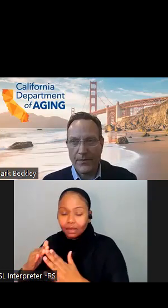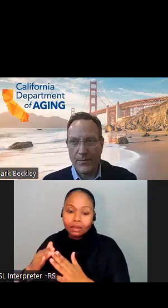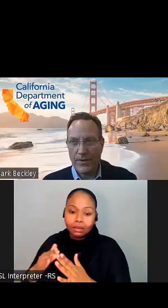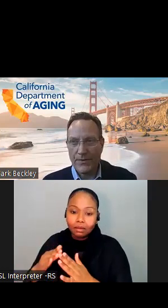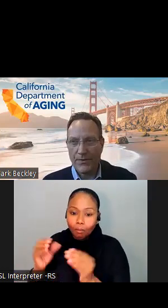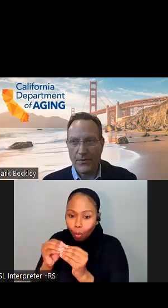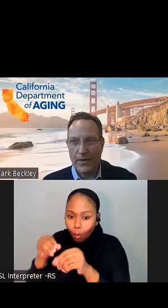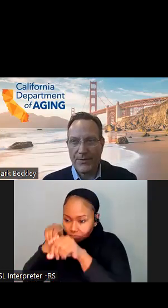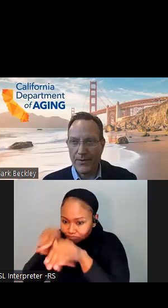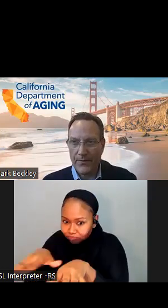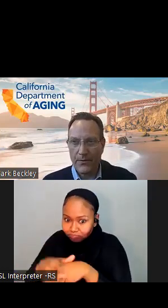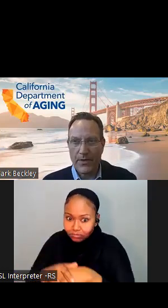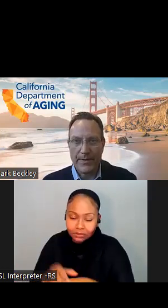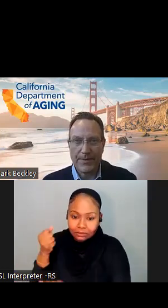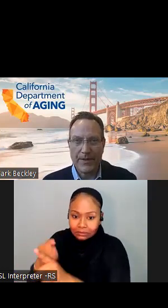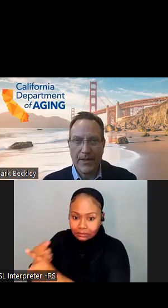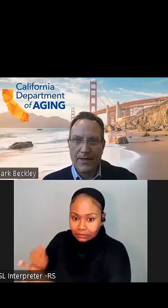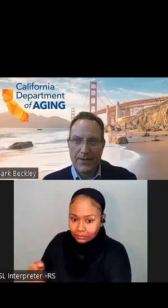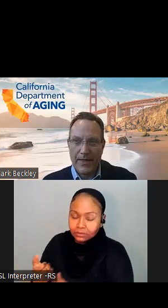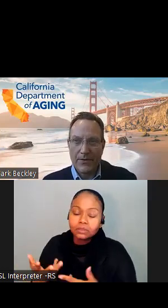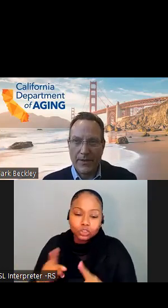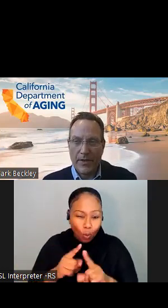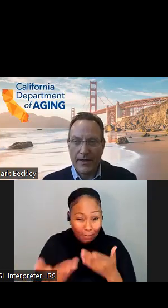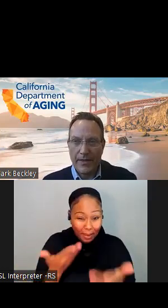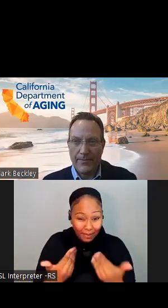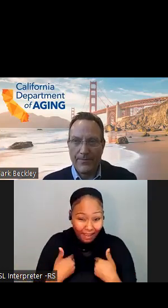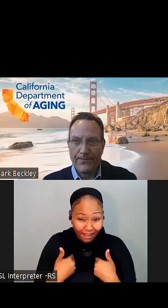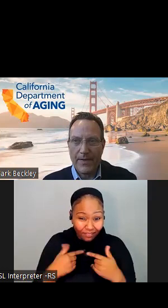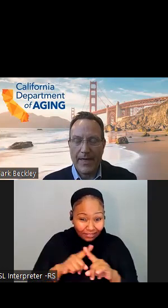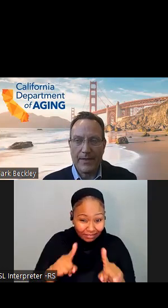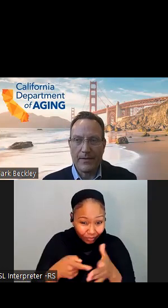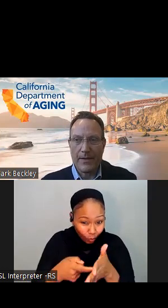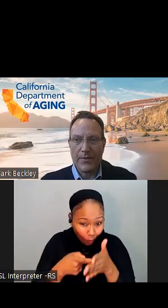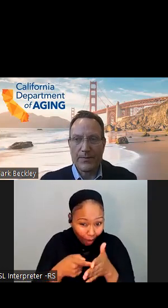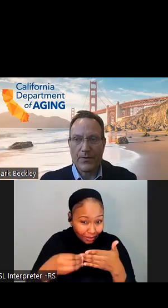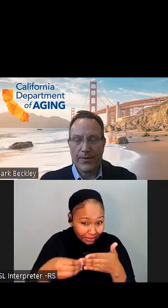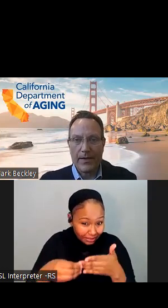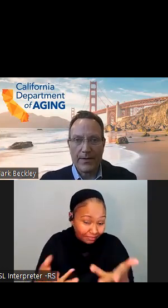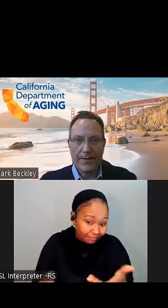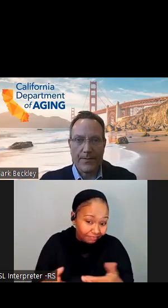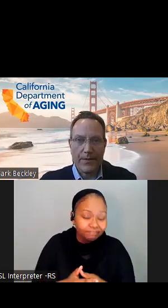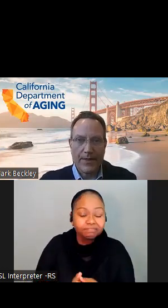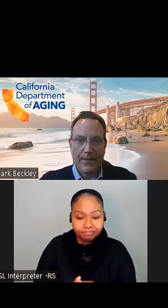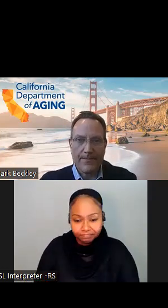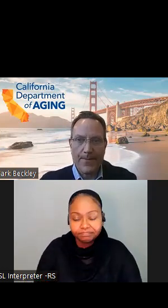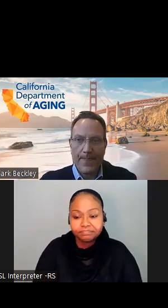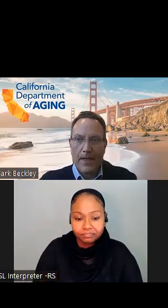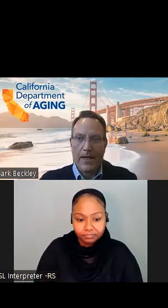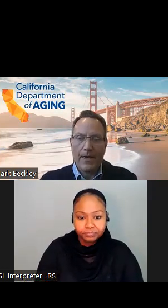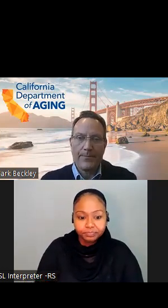be a need for more stringent requirements or different requirements. So that's really what that principle or that concept looks